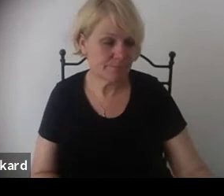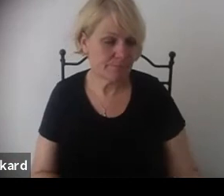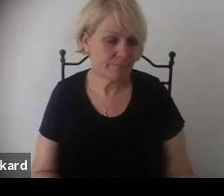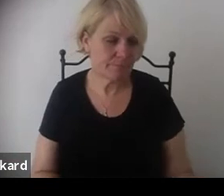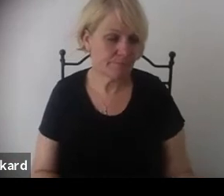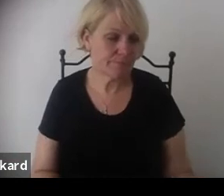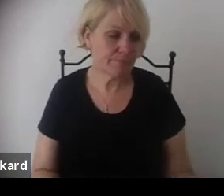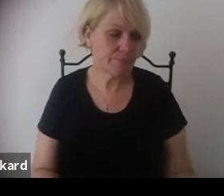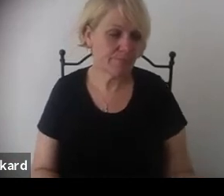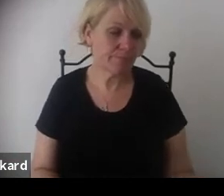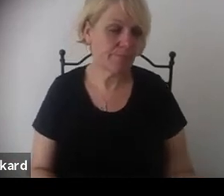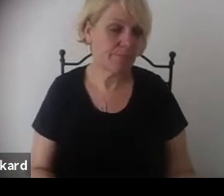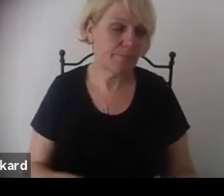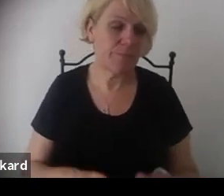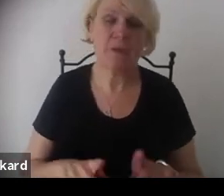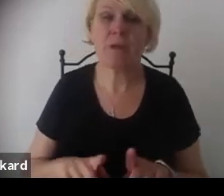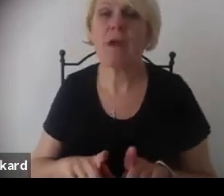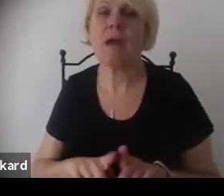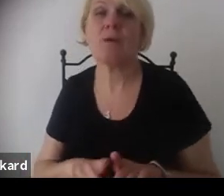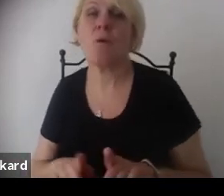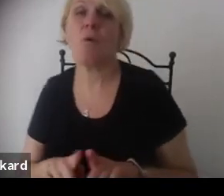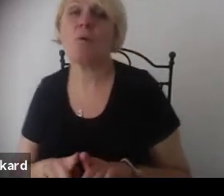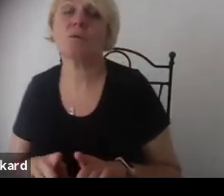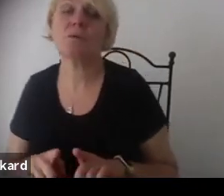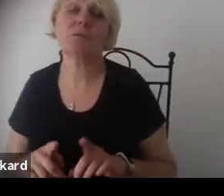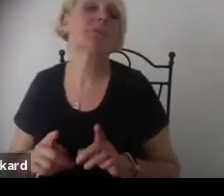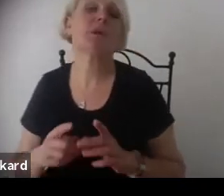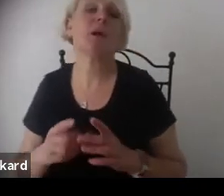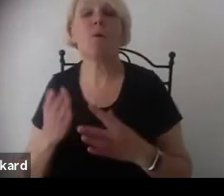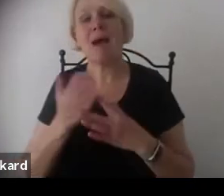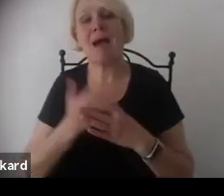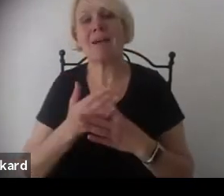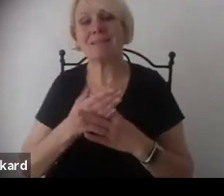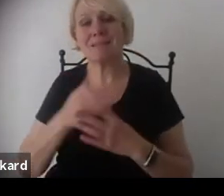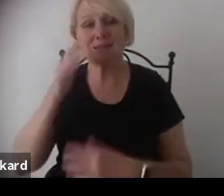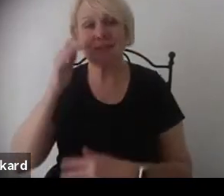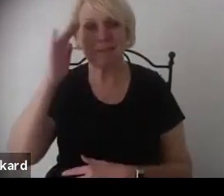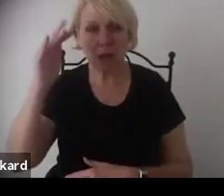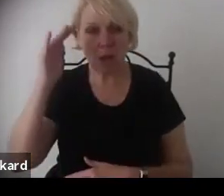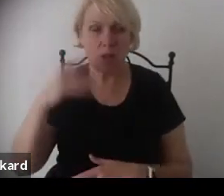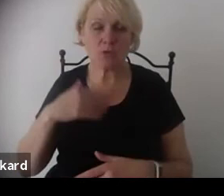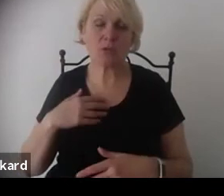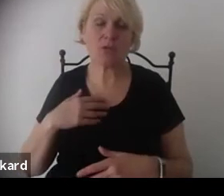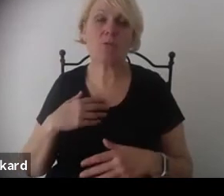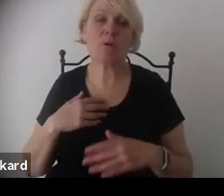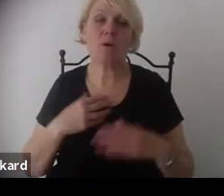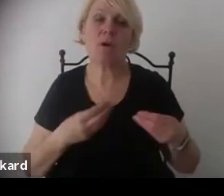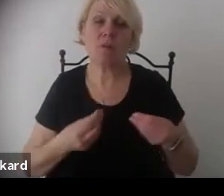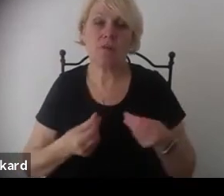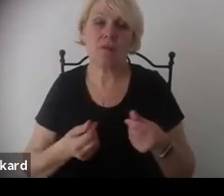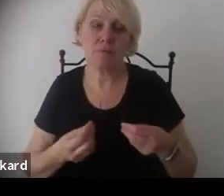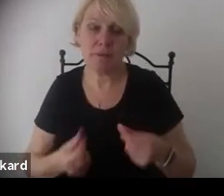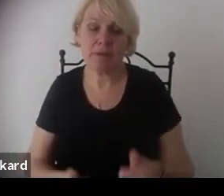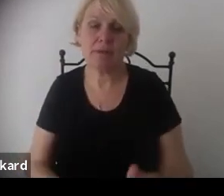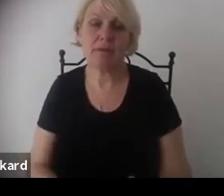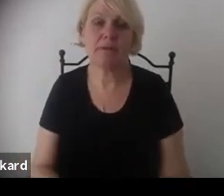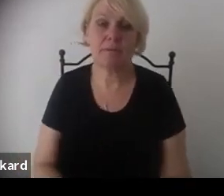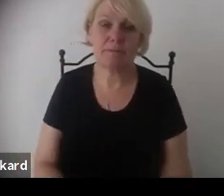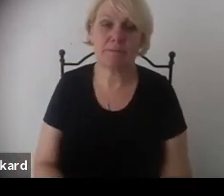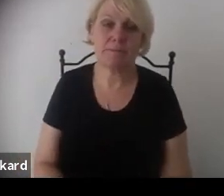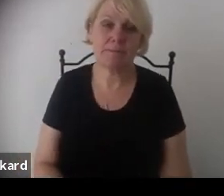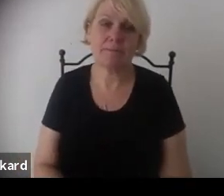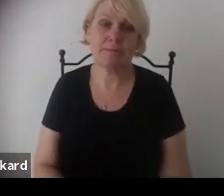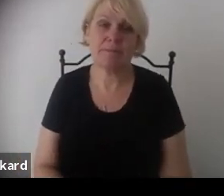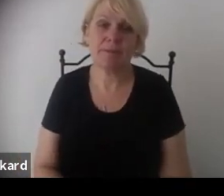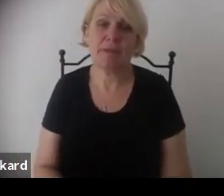IAP, so access to psychological therapies, which is a lot of which is online, so online